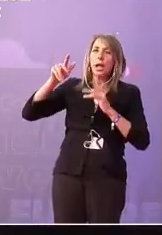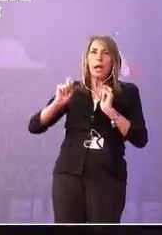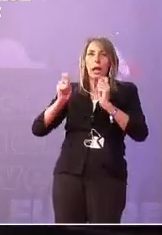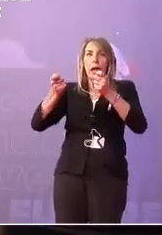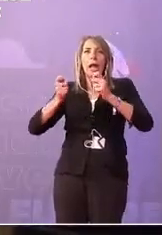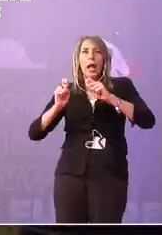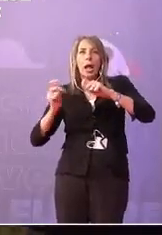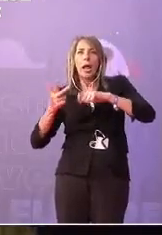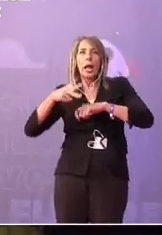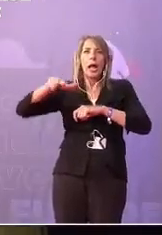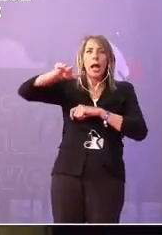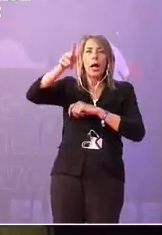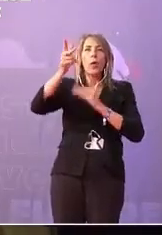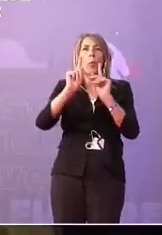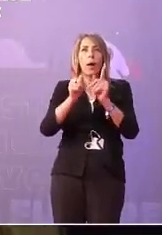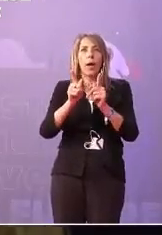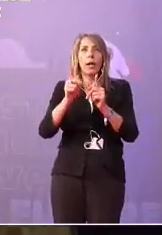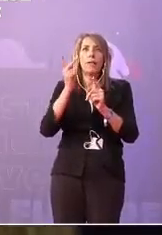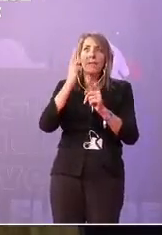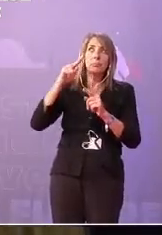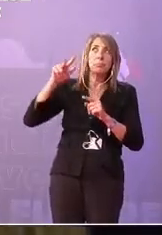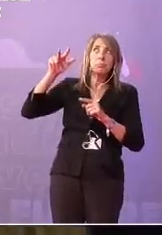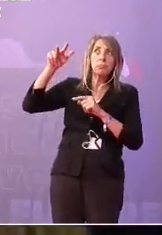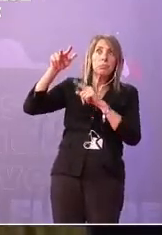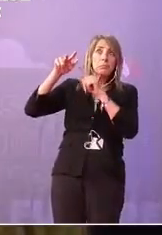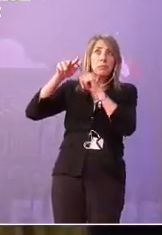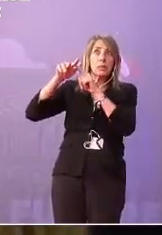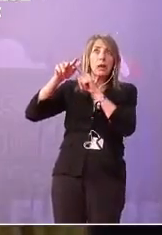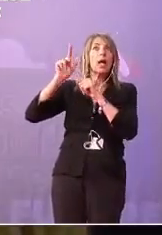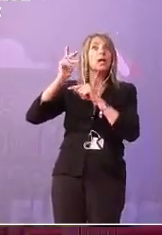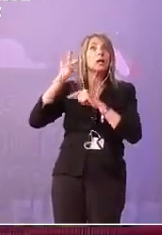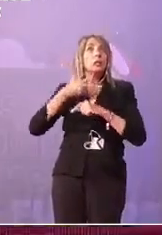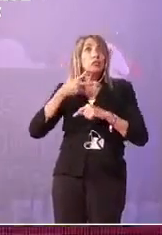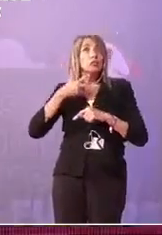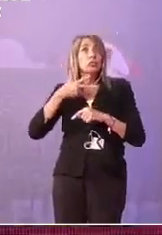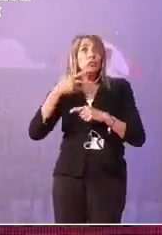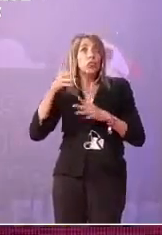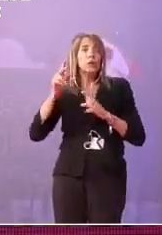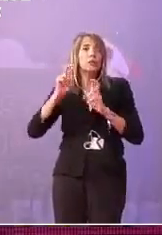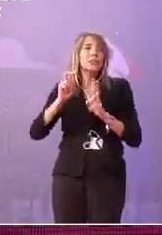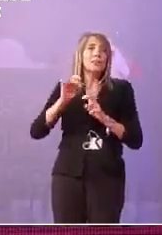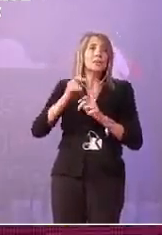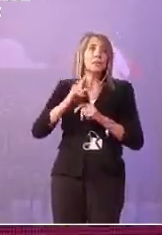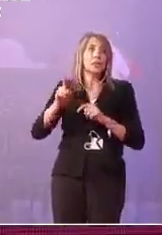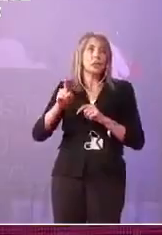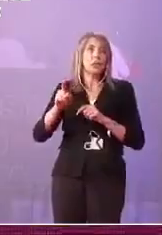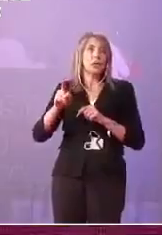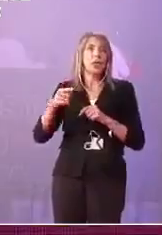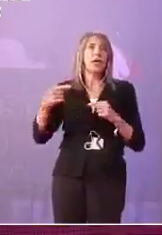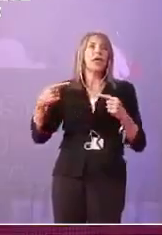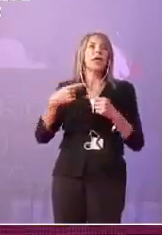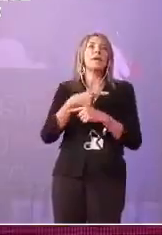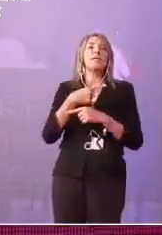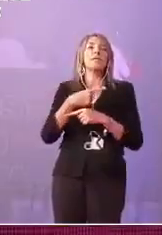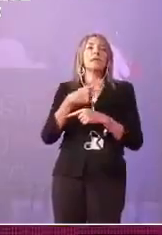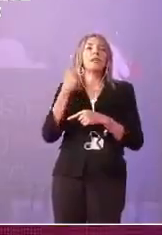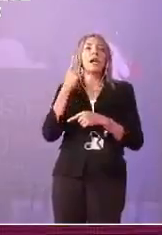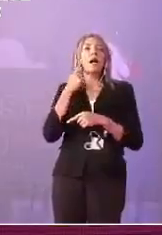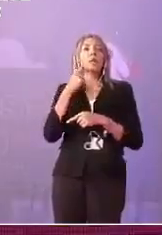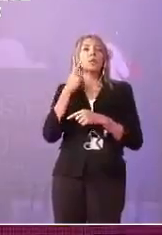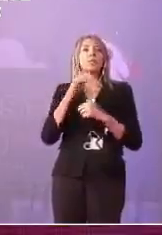been subject to any stress. While for the audio is much more the prediction